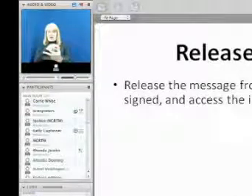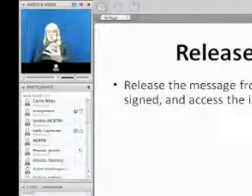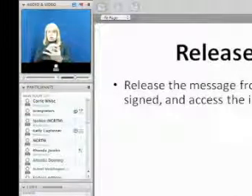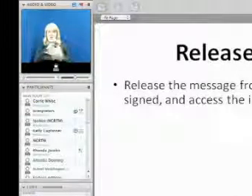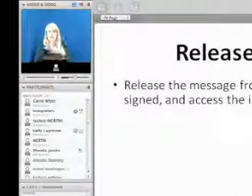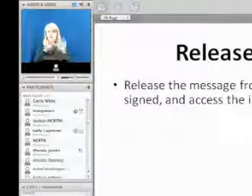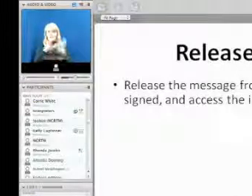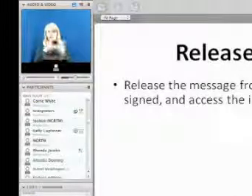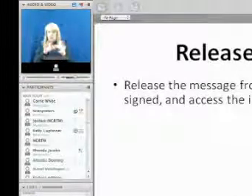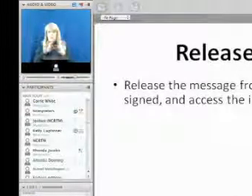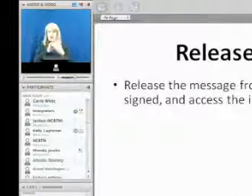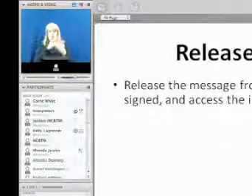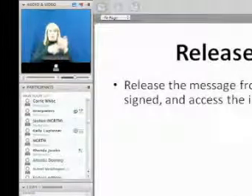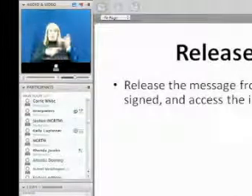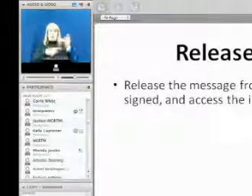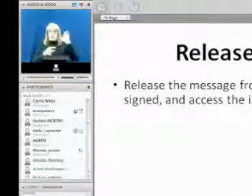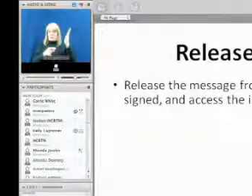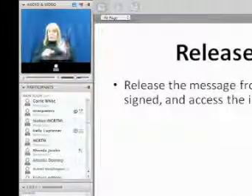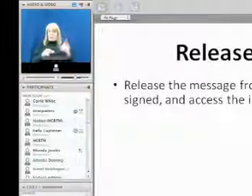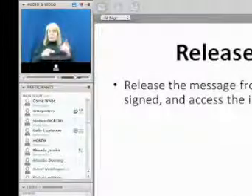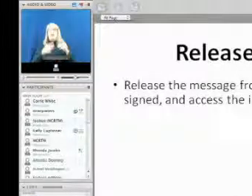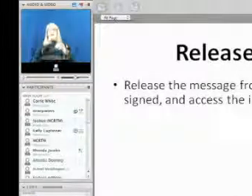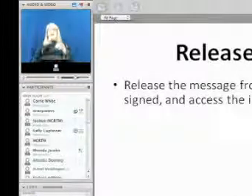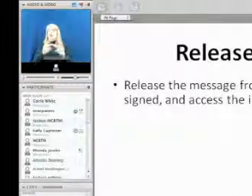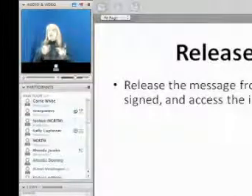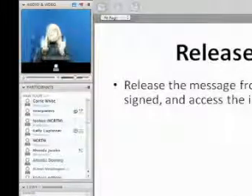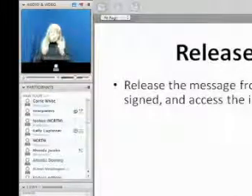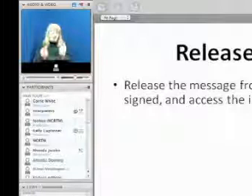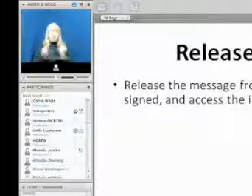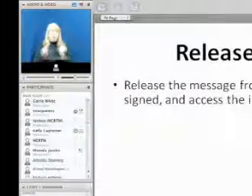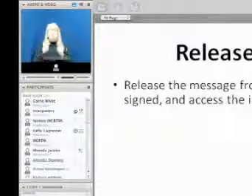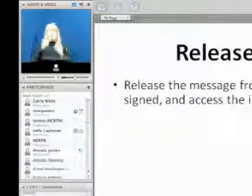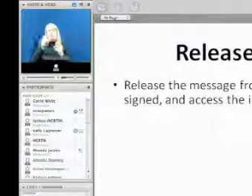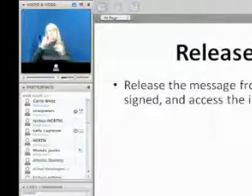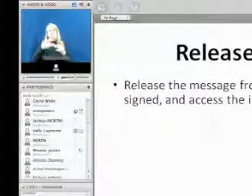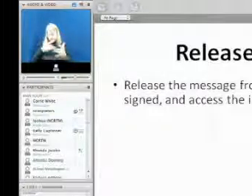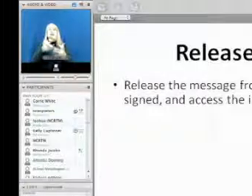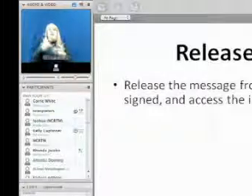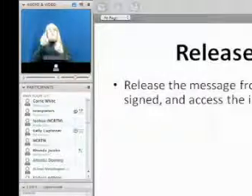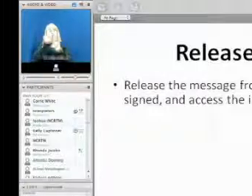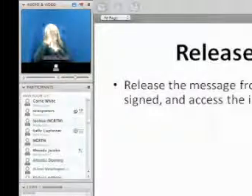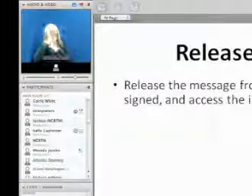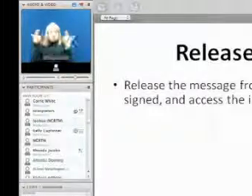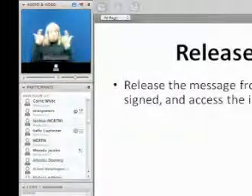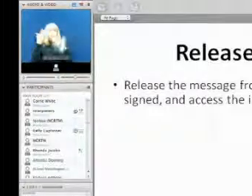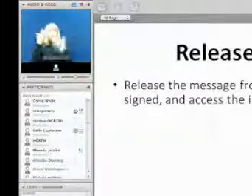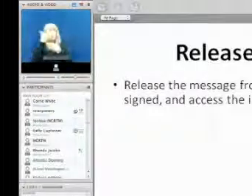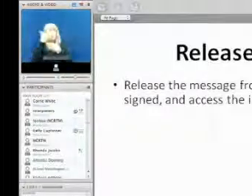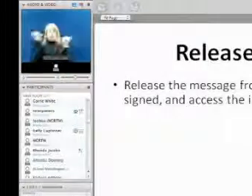message that the speaker says, there's an immediate and deliberate discarding of the words.